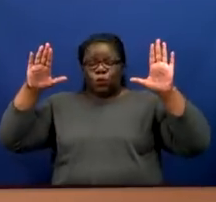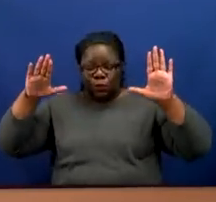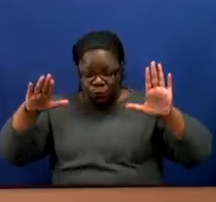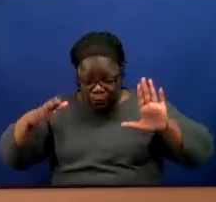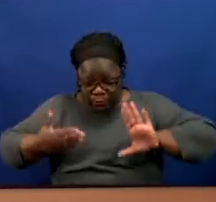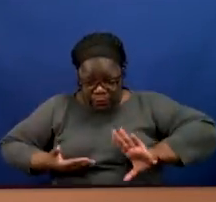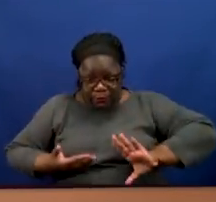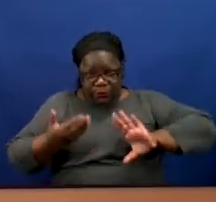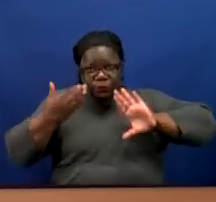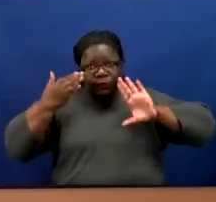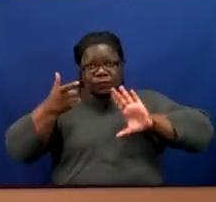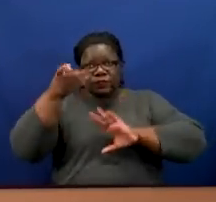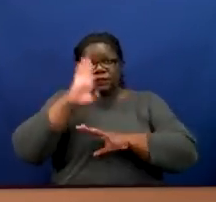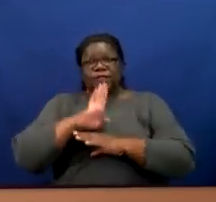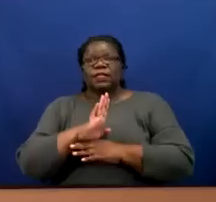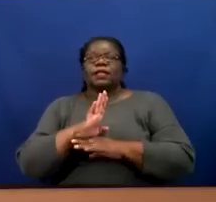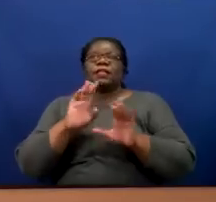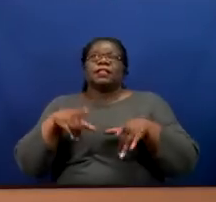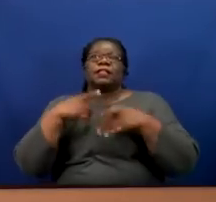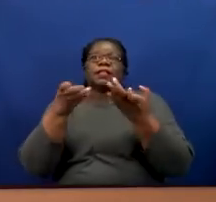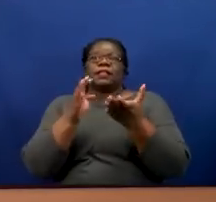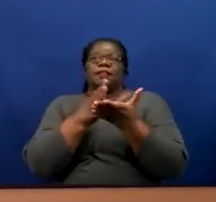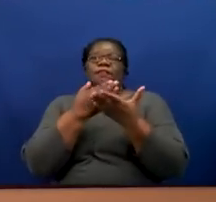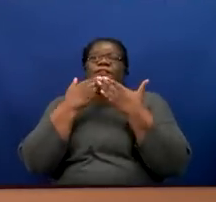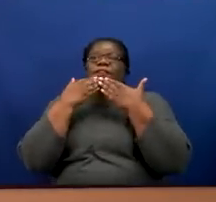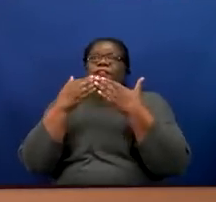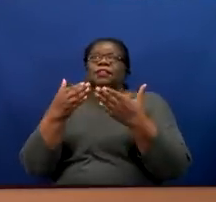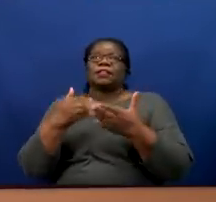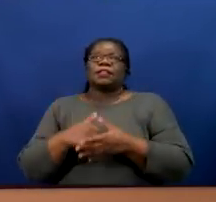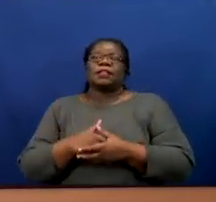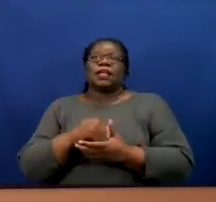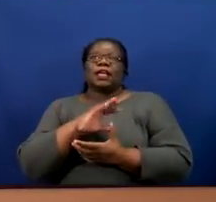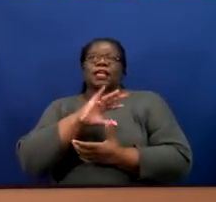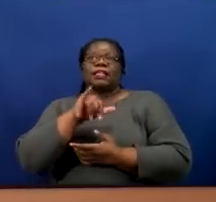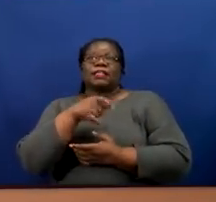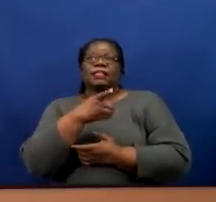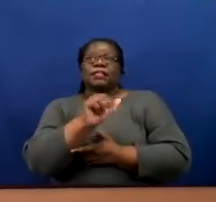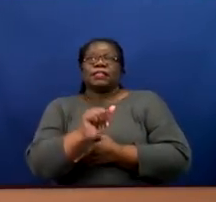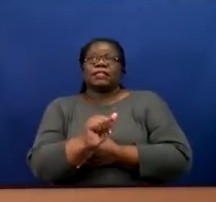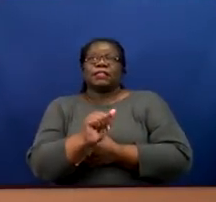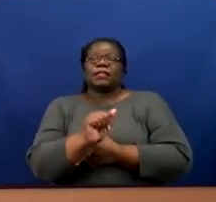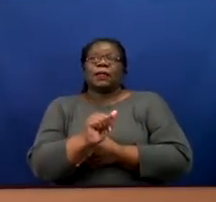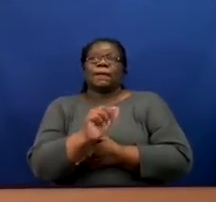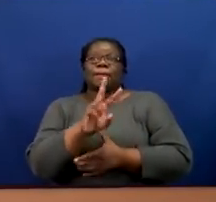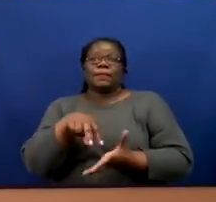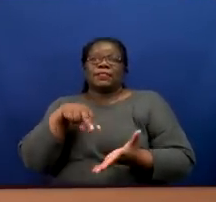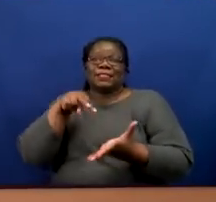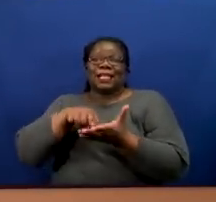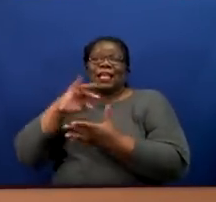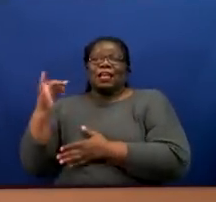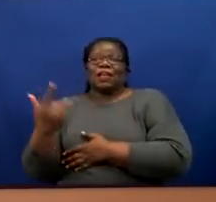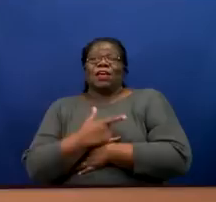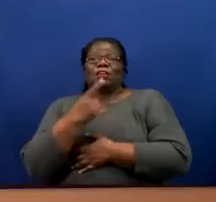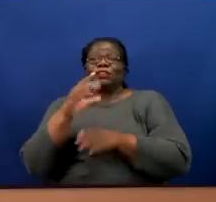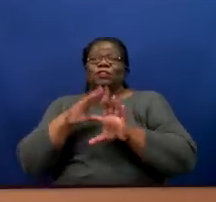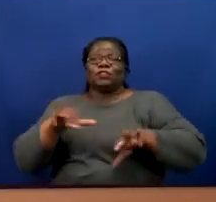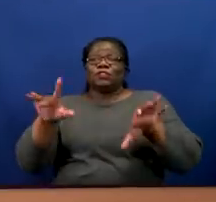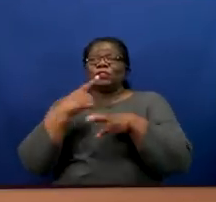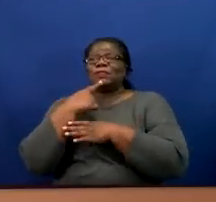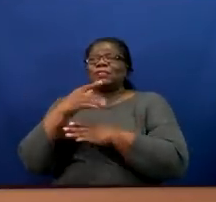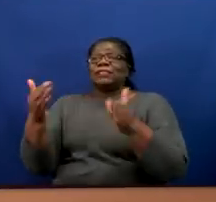God. And then they gave thanks or they praised God. That word is yada. It means to get up and all you can do is say thank